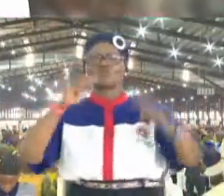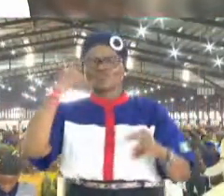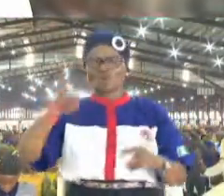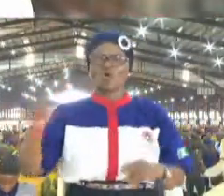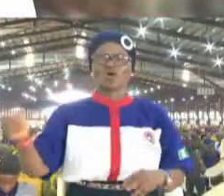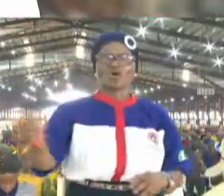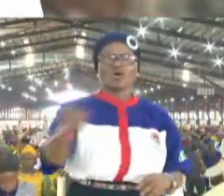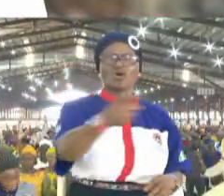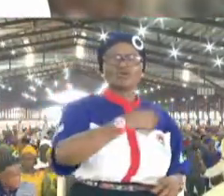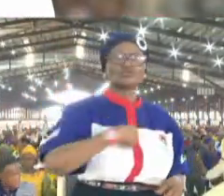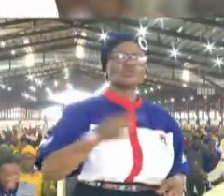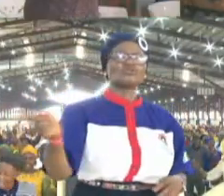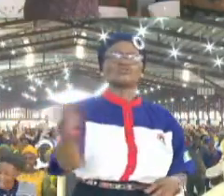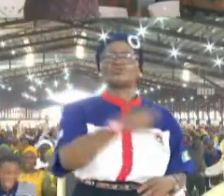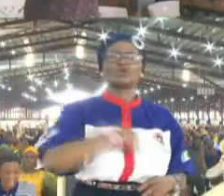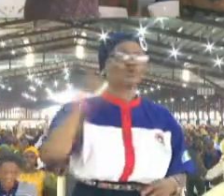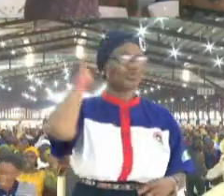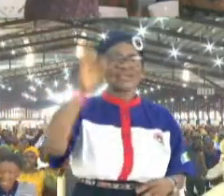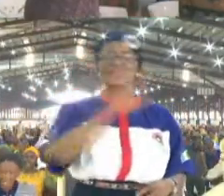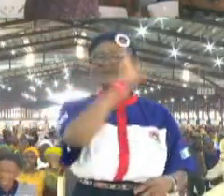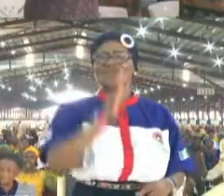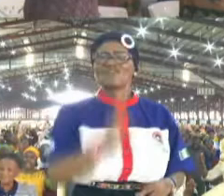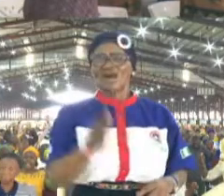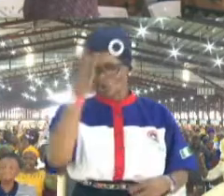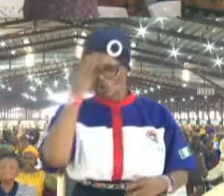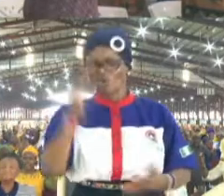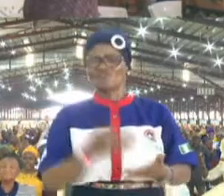You will never know failure again.